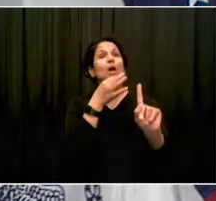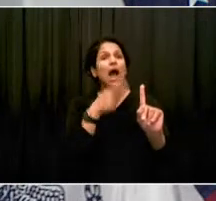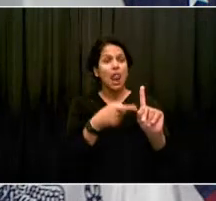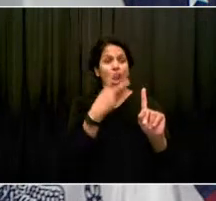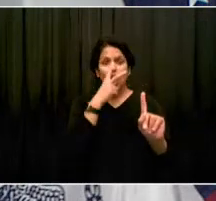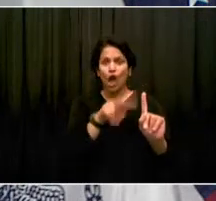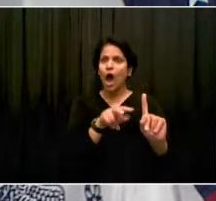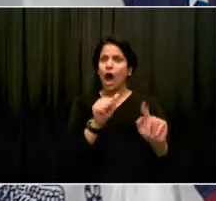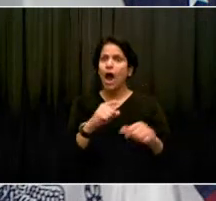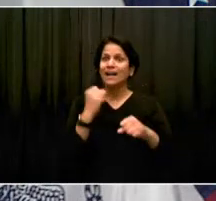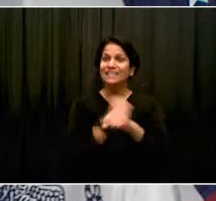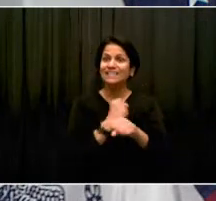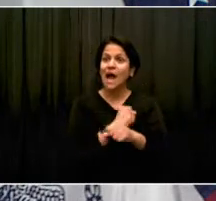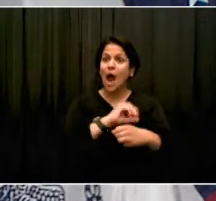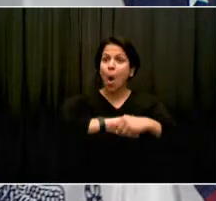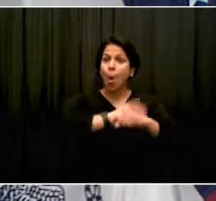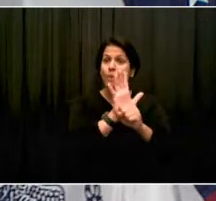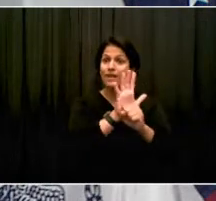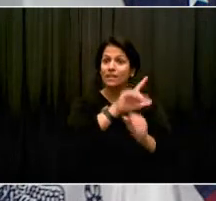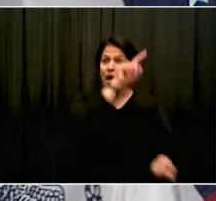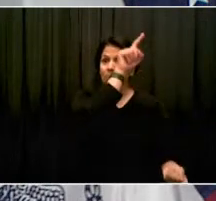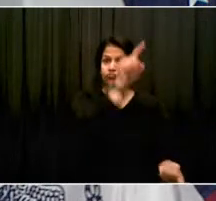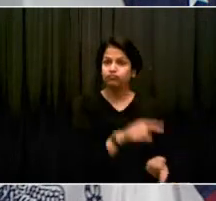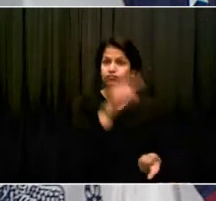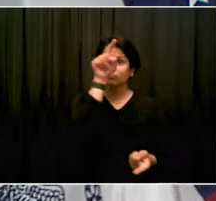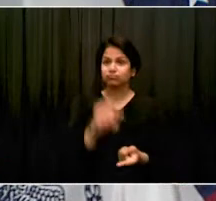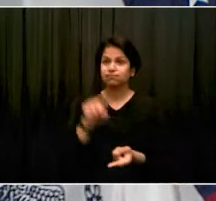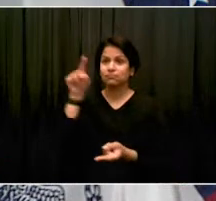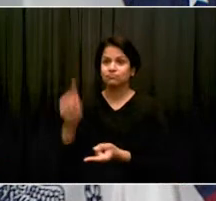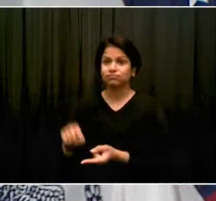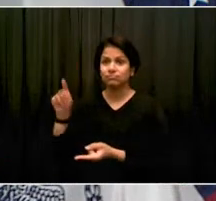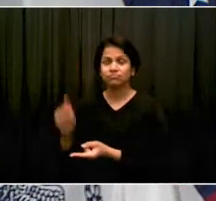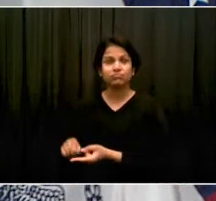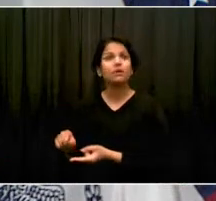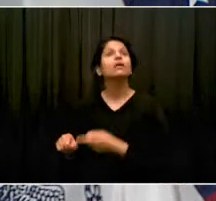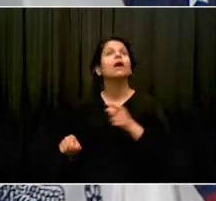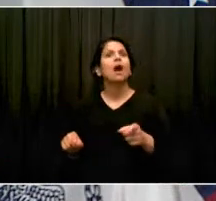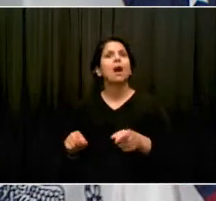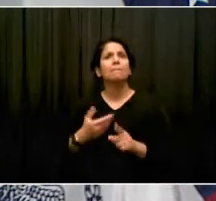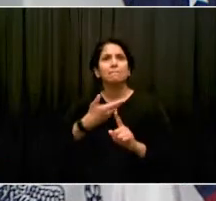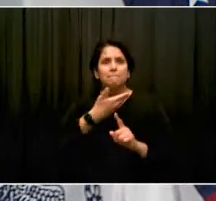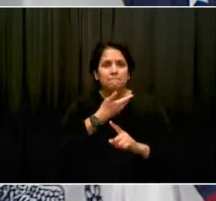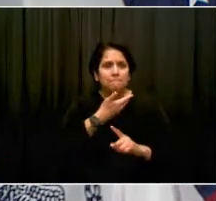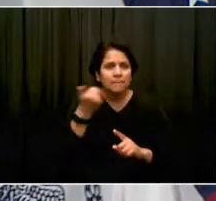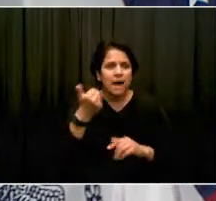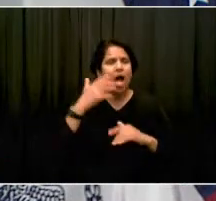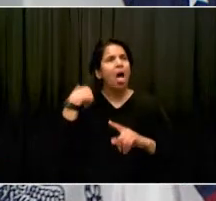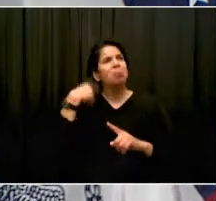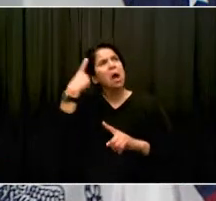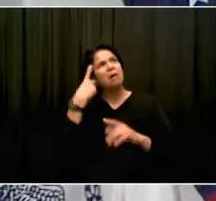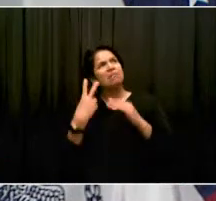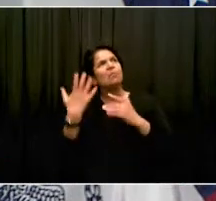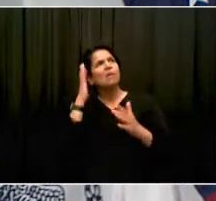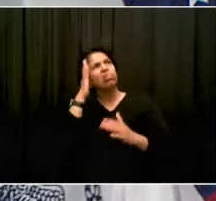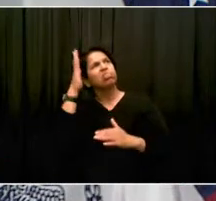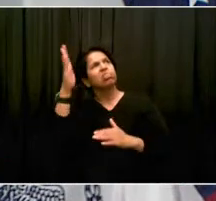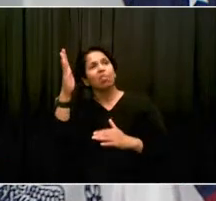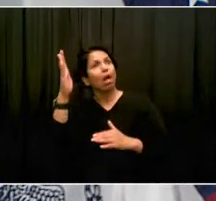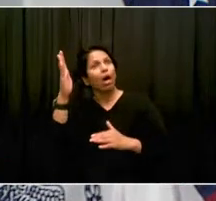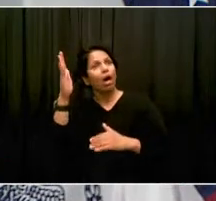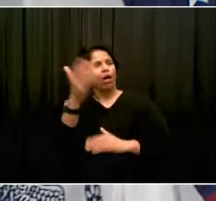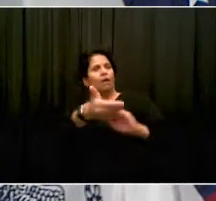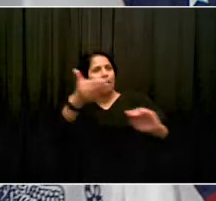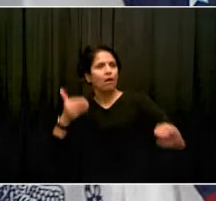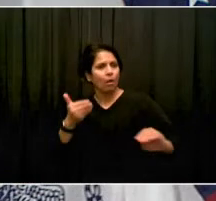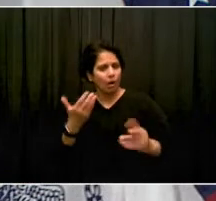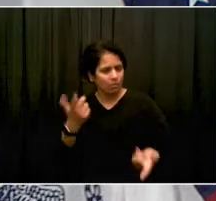And this is the power of vaccination. When you do 6.4 million vaccinations, you're going to see an impact. And we're seeing it. But we'll